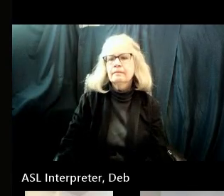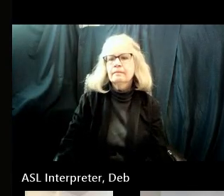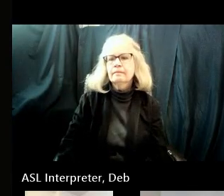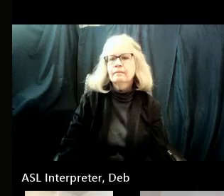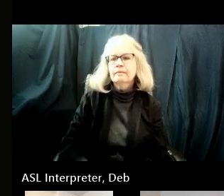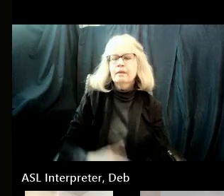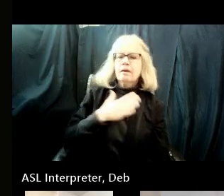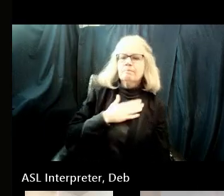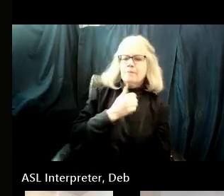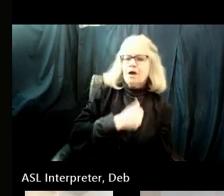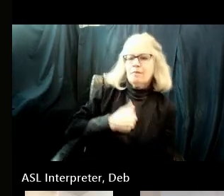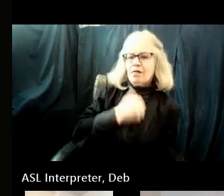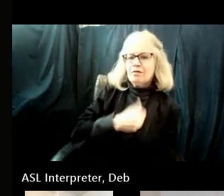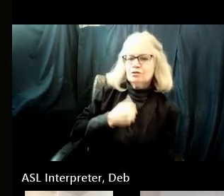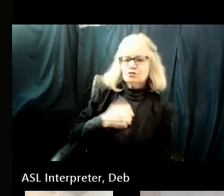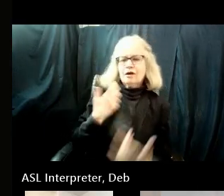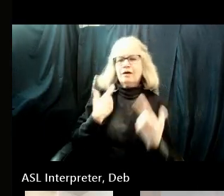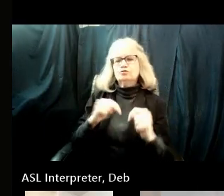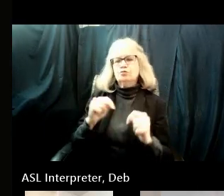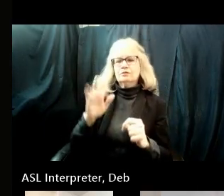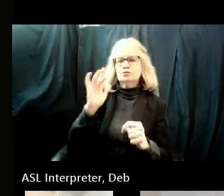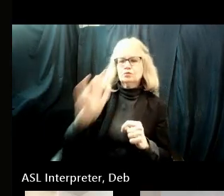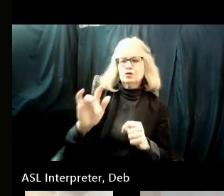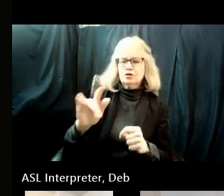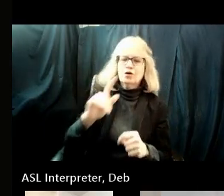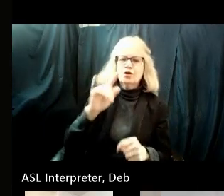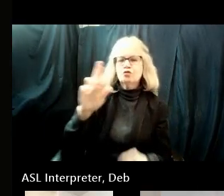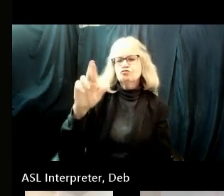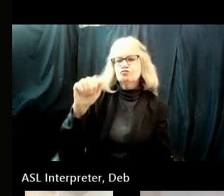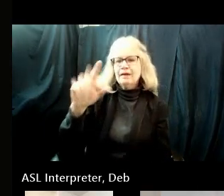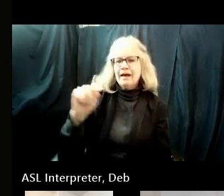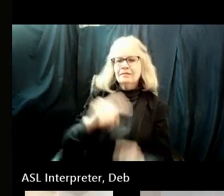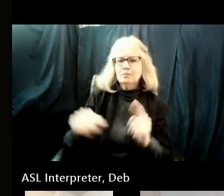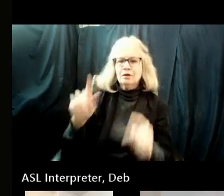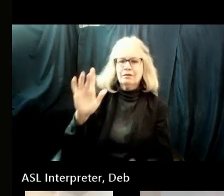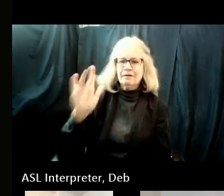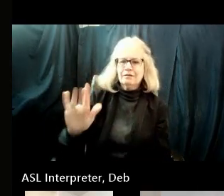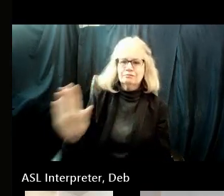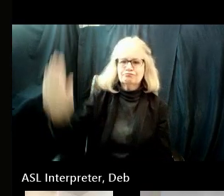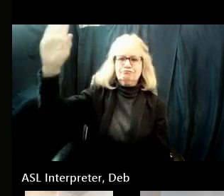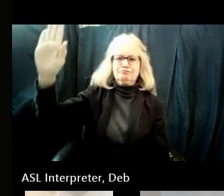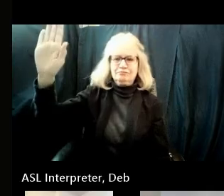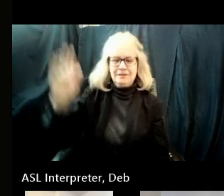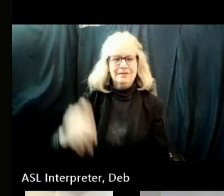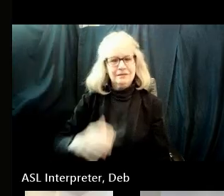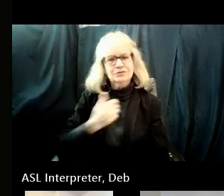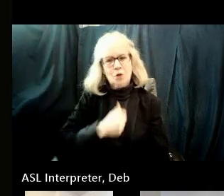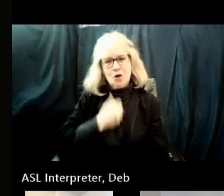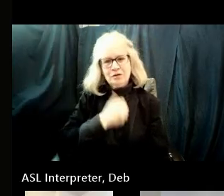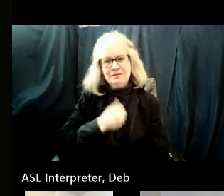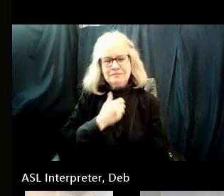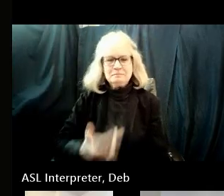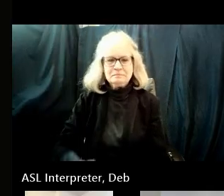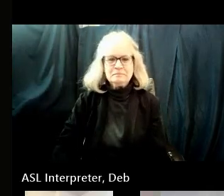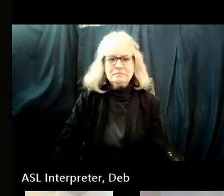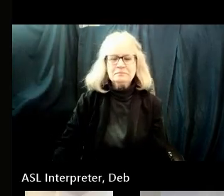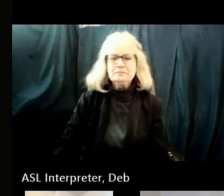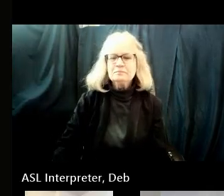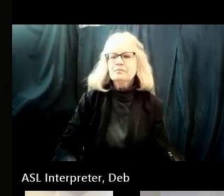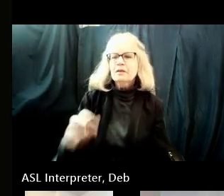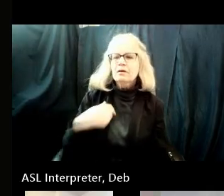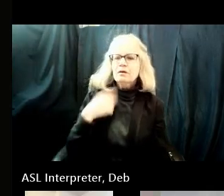My apologies. I was trying to hit the react button and hit the raised hand button. Sorry. No problem. And I did